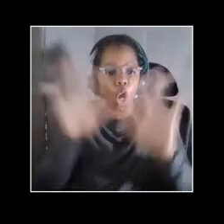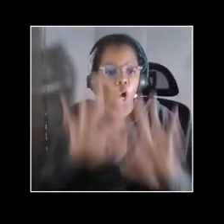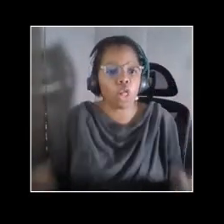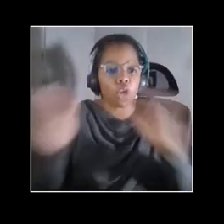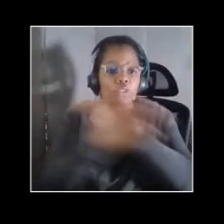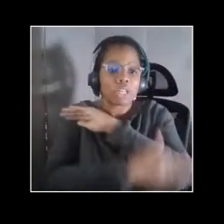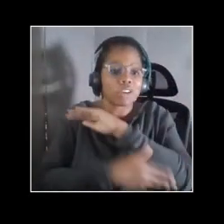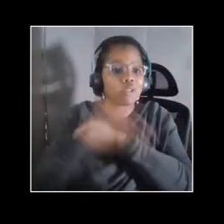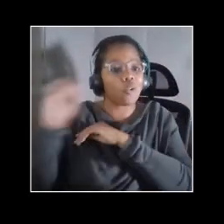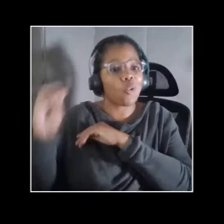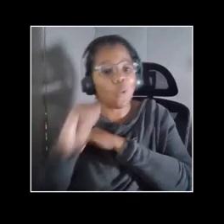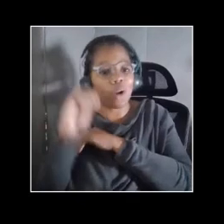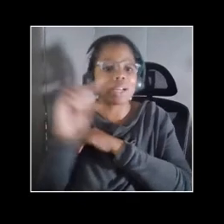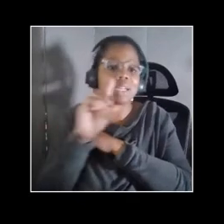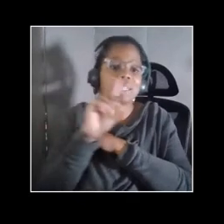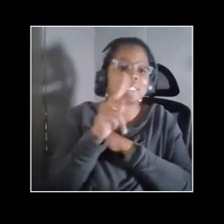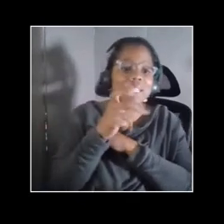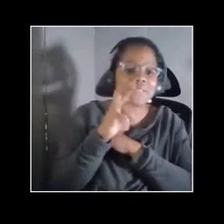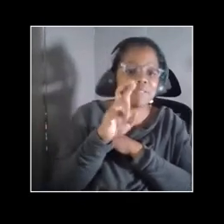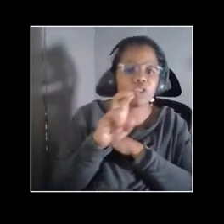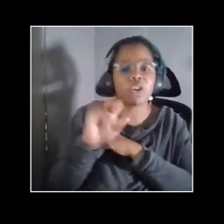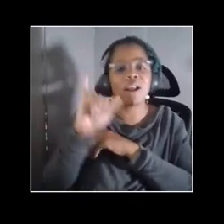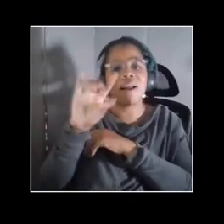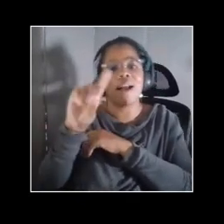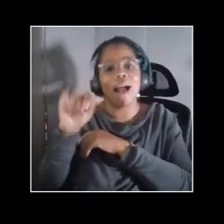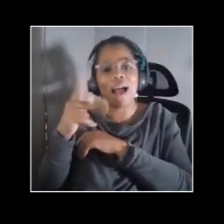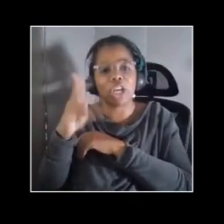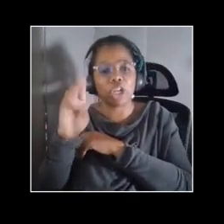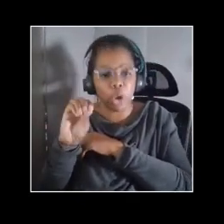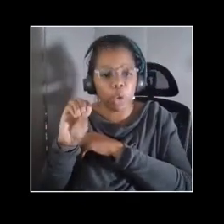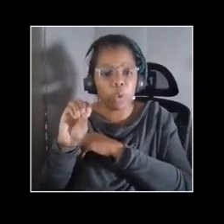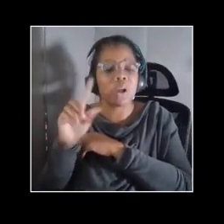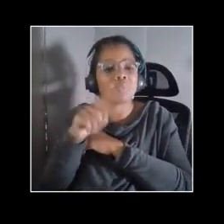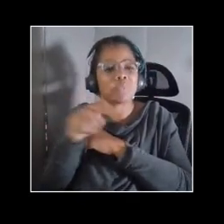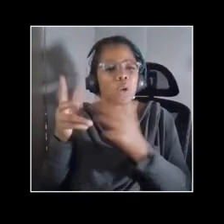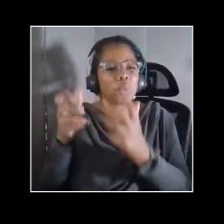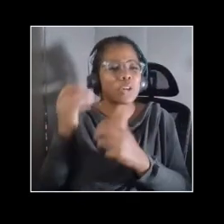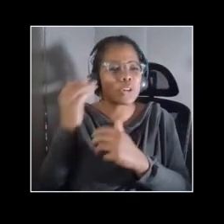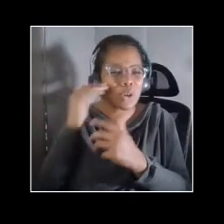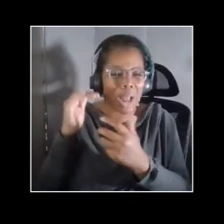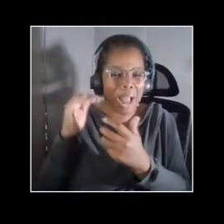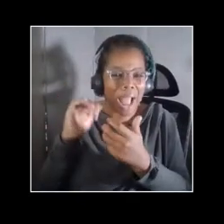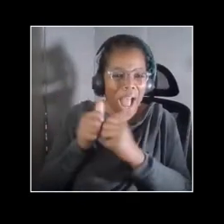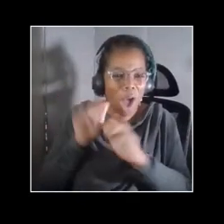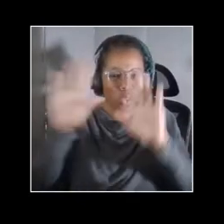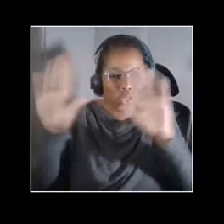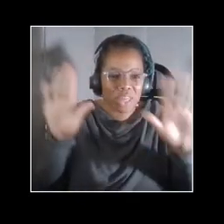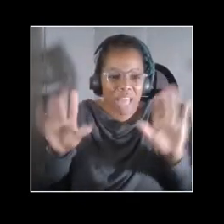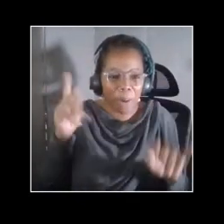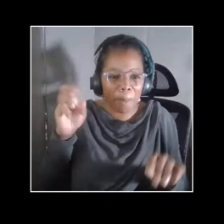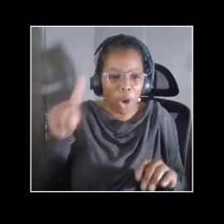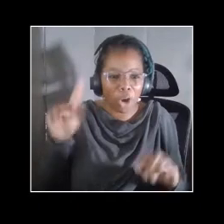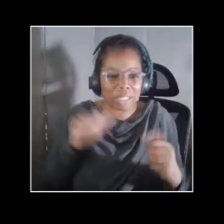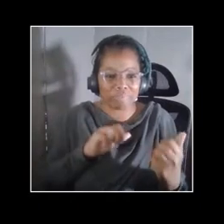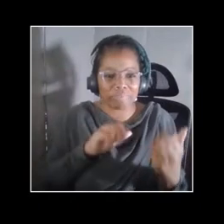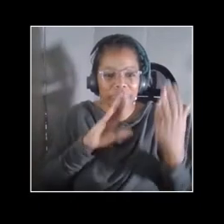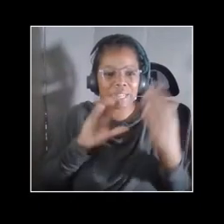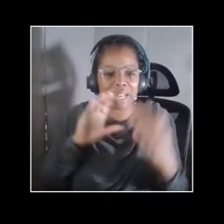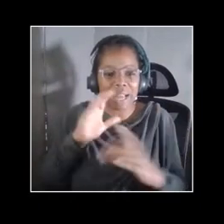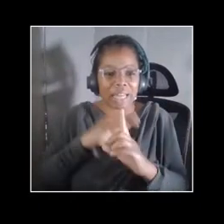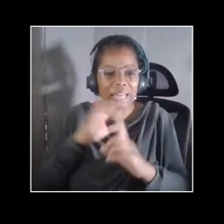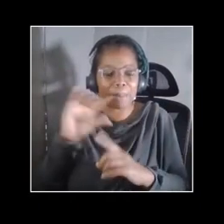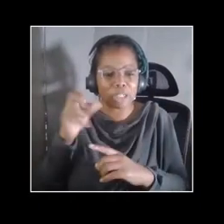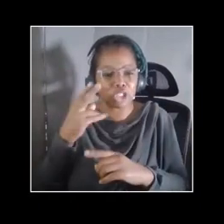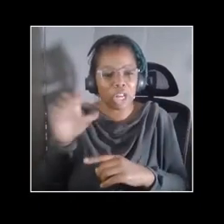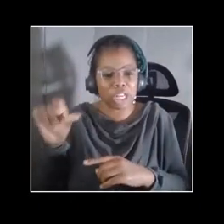Oregon, from Denver, from Idaho, that really wanted to know, what can their parks do with climate change? We don't have sea level